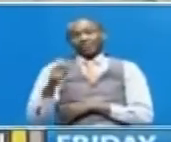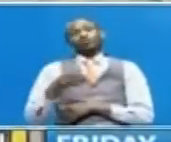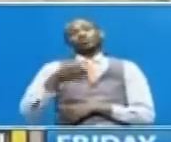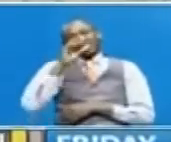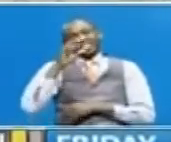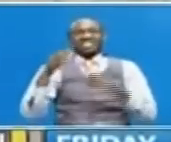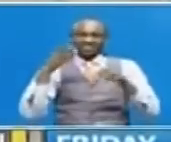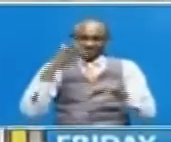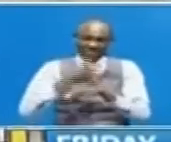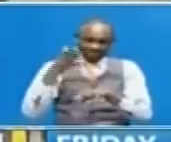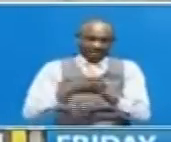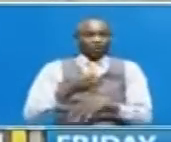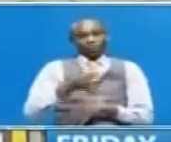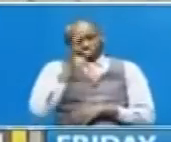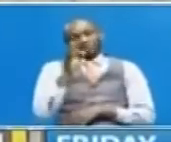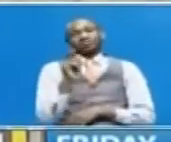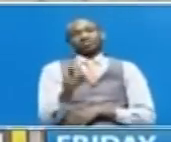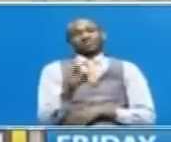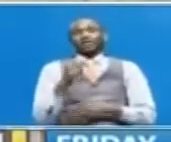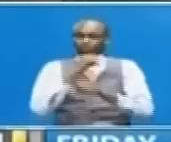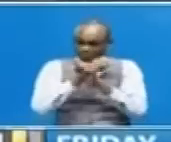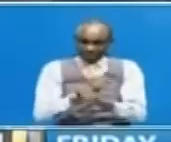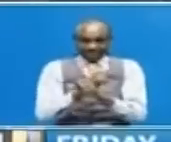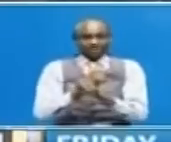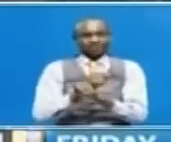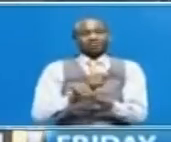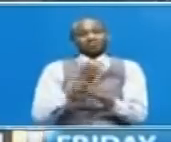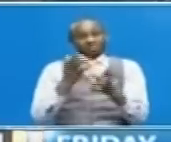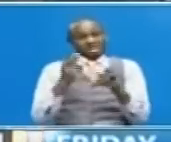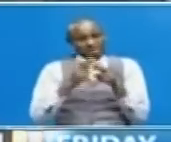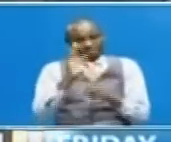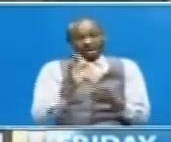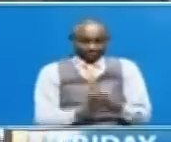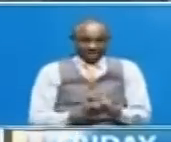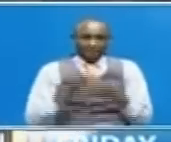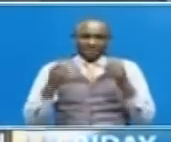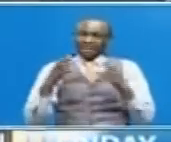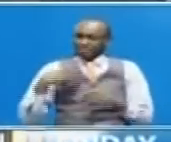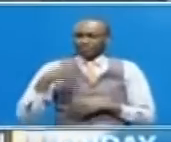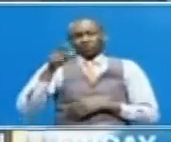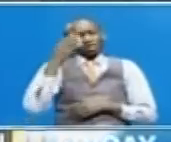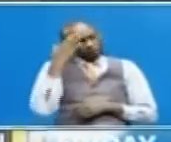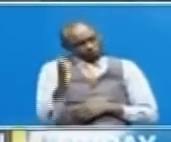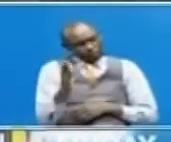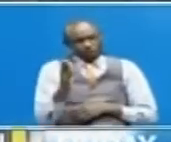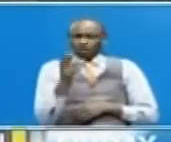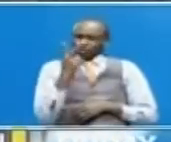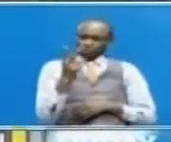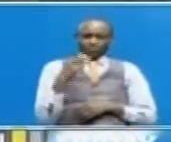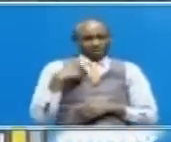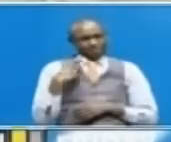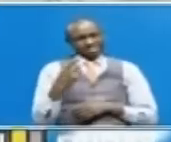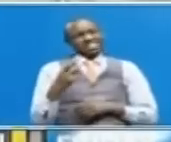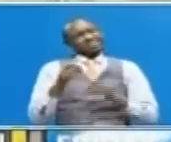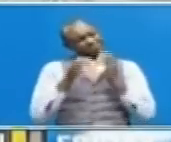illegal drinks, as well as help protect the brand. Oblivious to many drinkers, 2 in every 5 bottles of